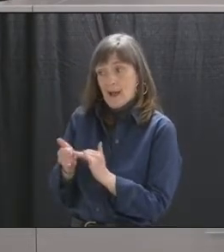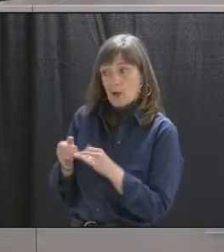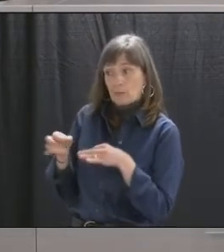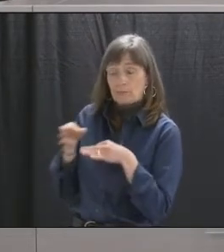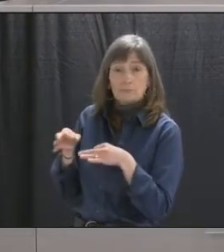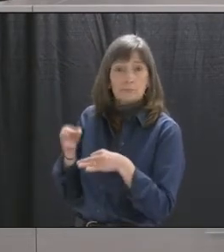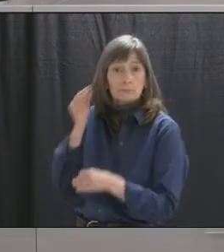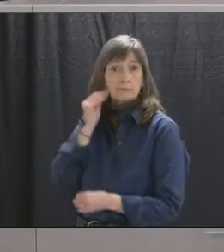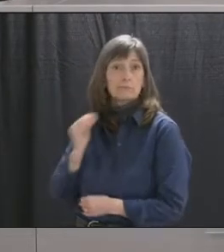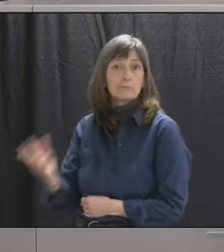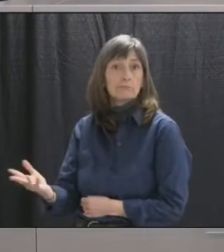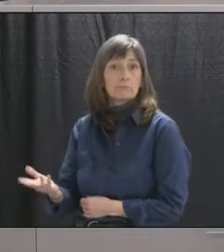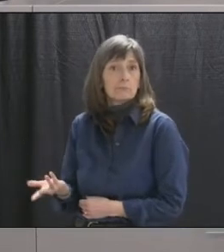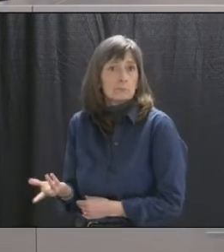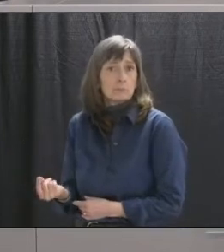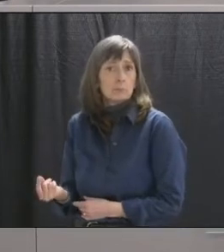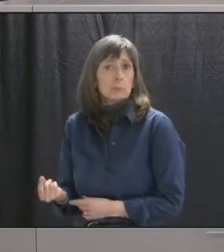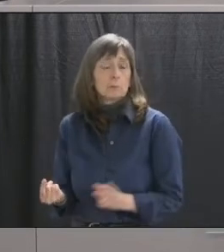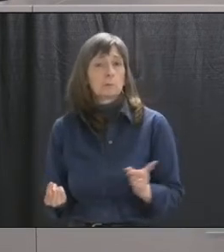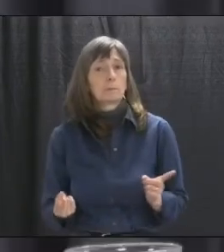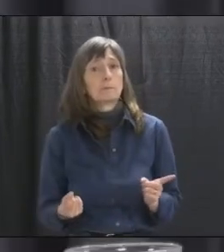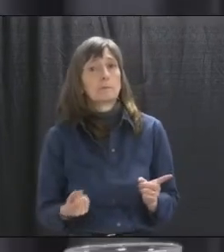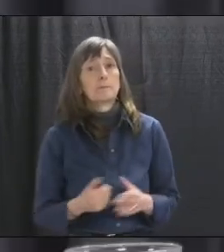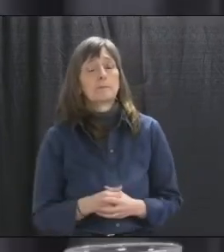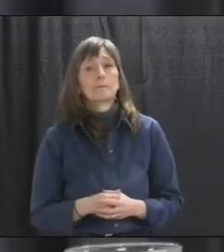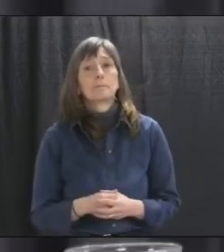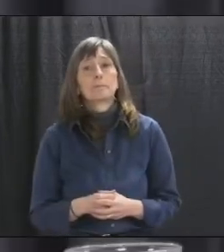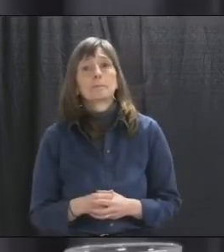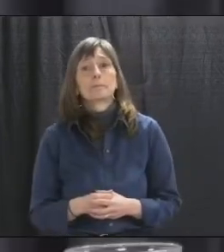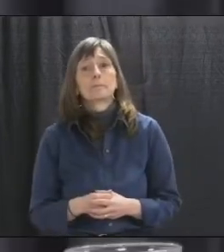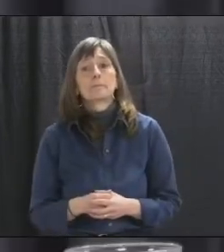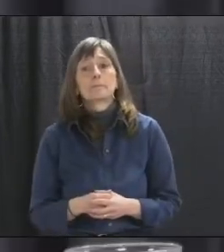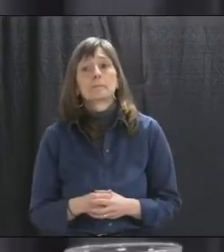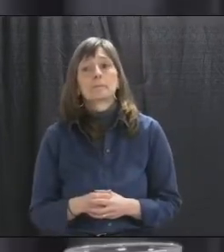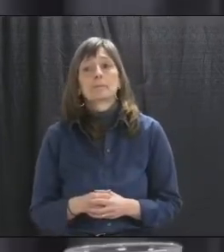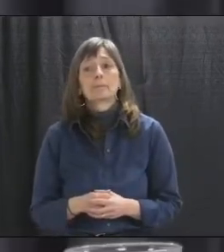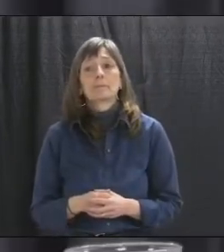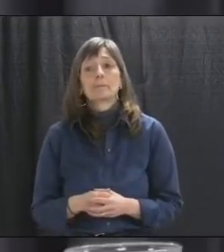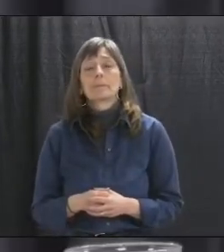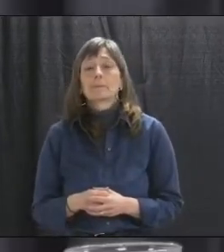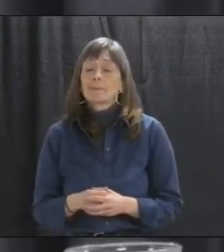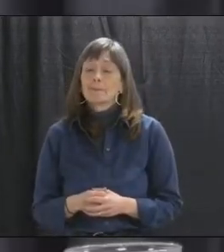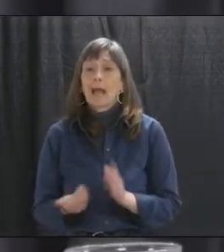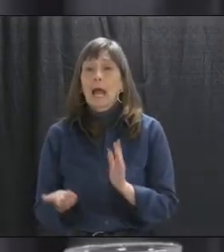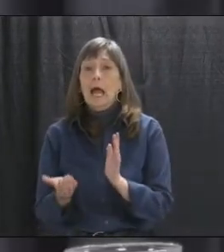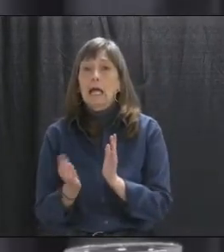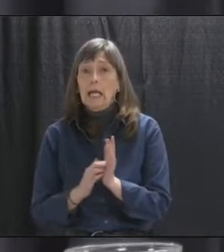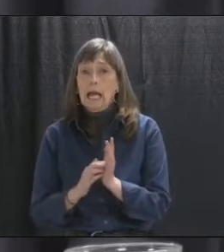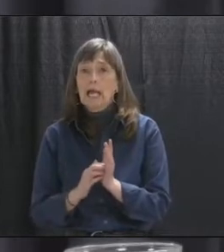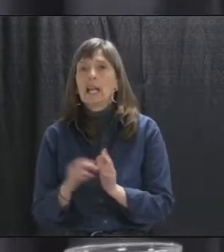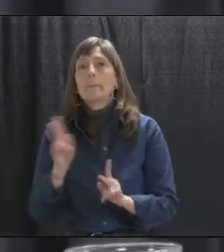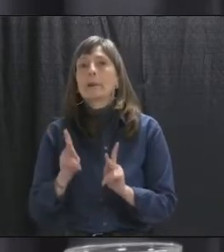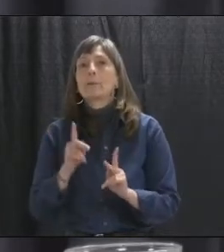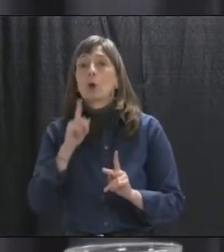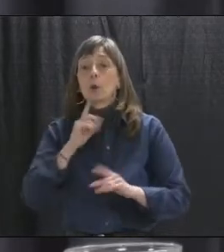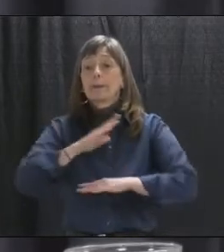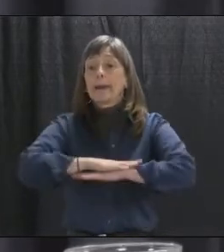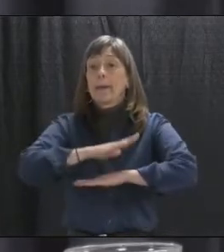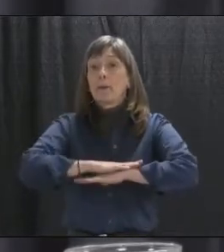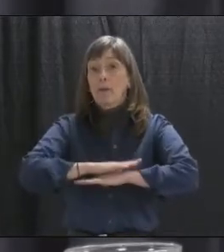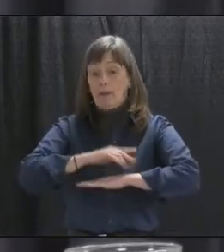measures? My understanding is those issues around people skirting the table, for example, in